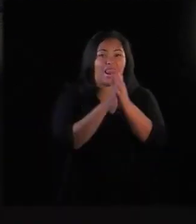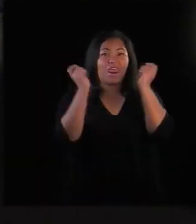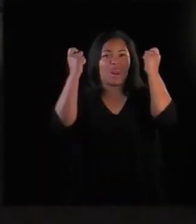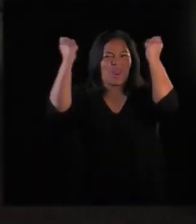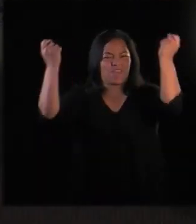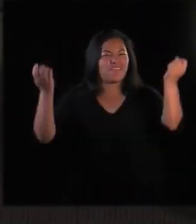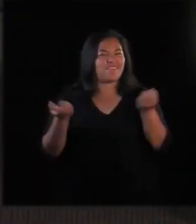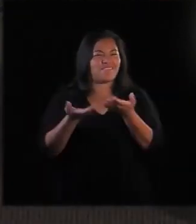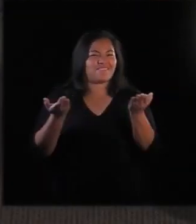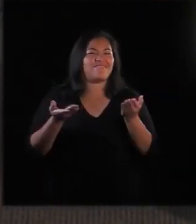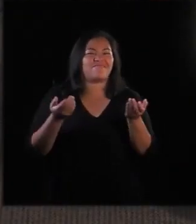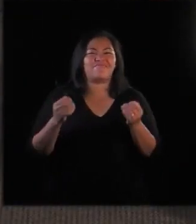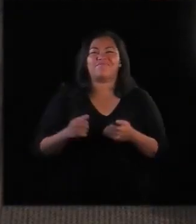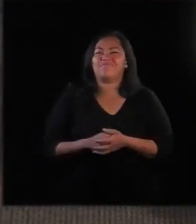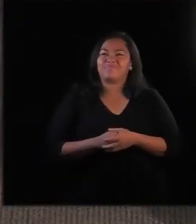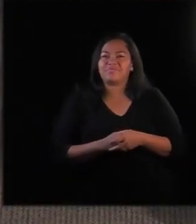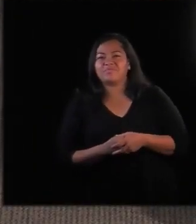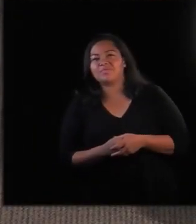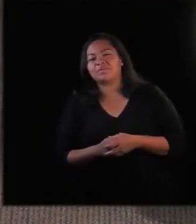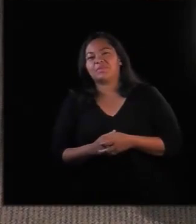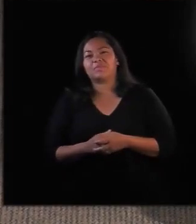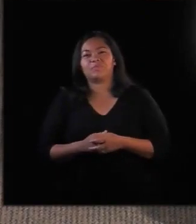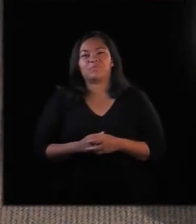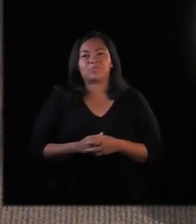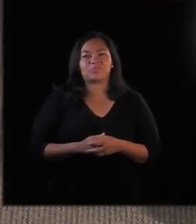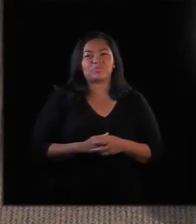Hallelujah in this place.